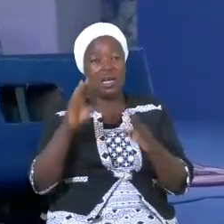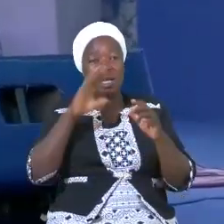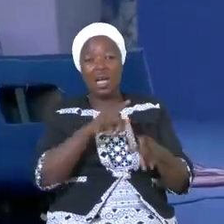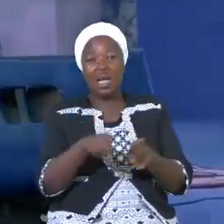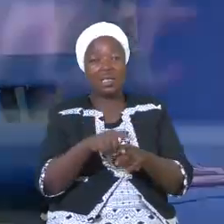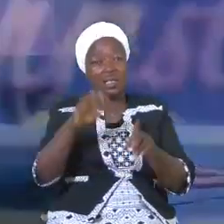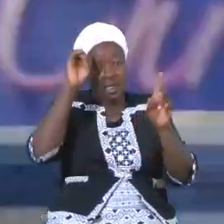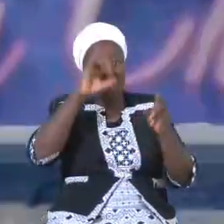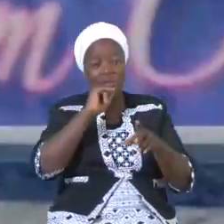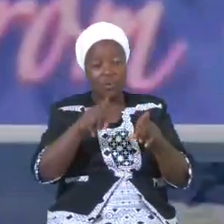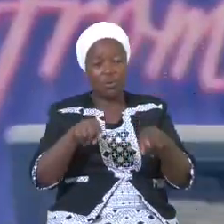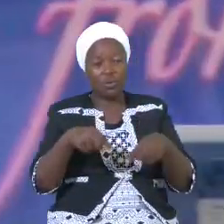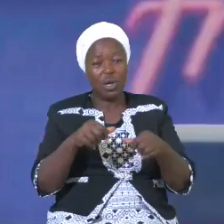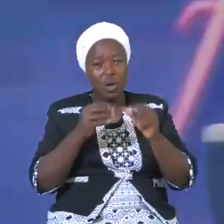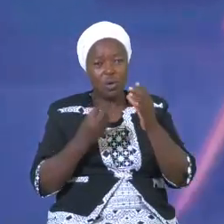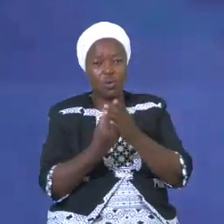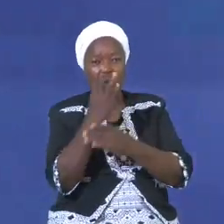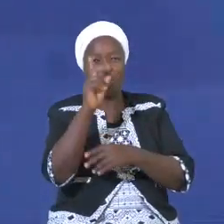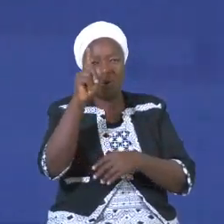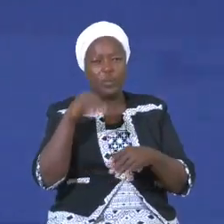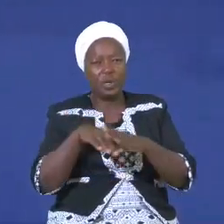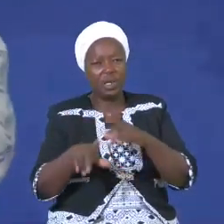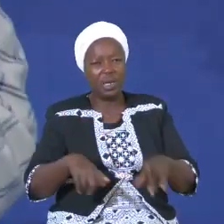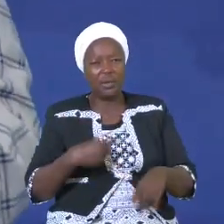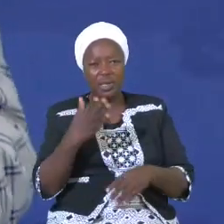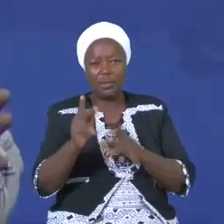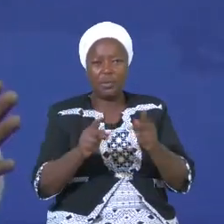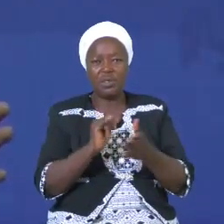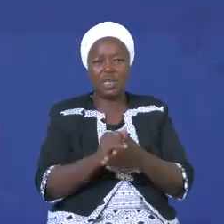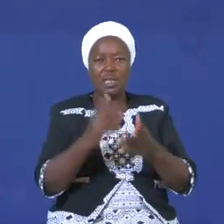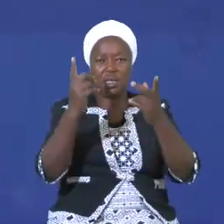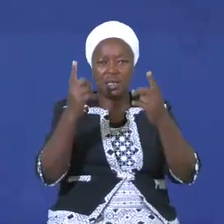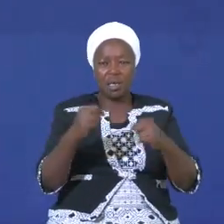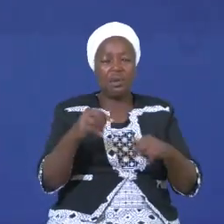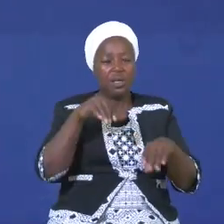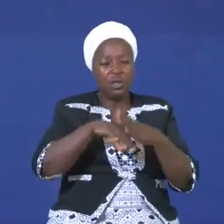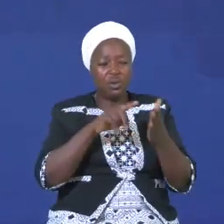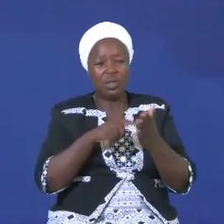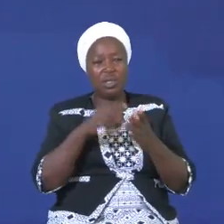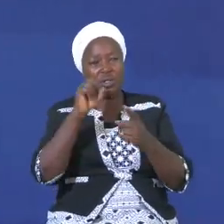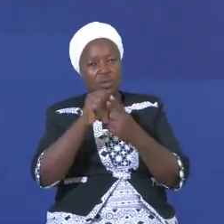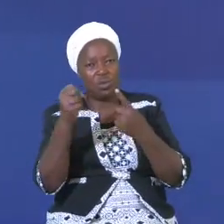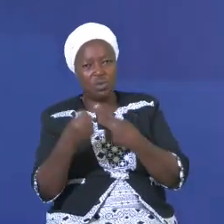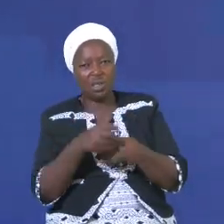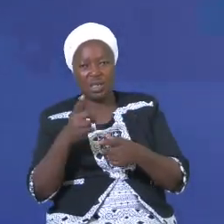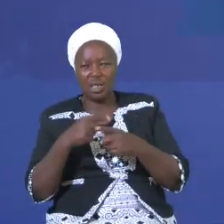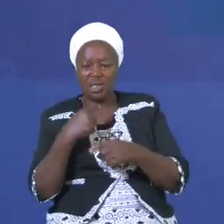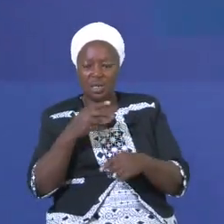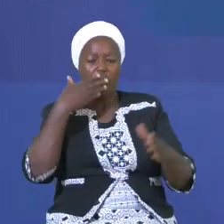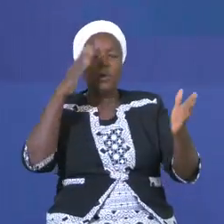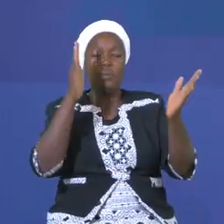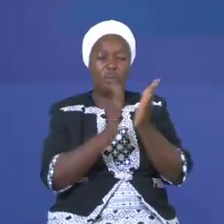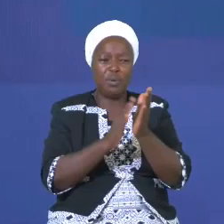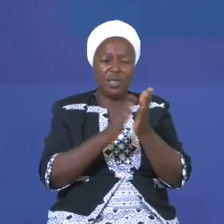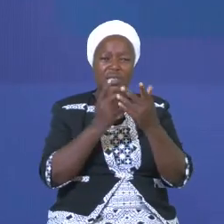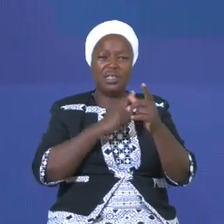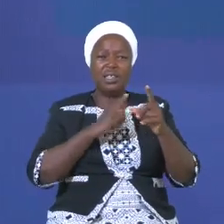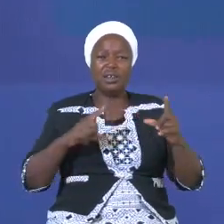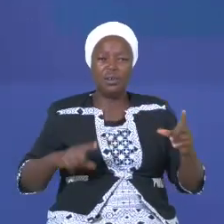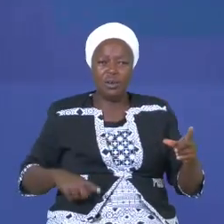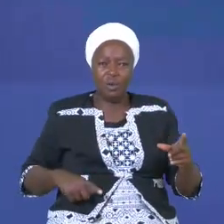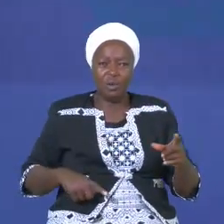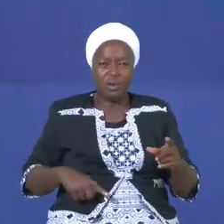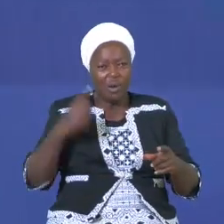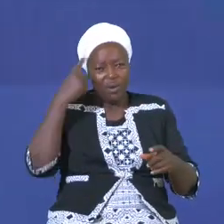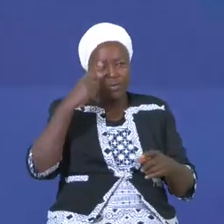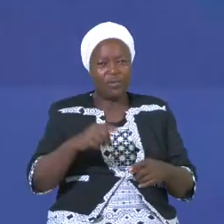people that come into this situation and you say praise the lord but mr so